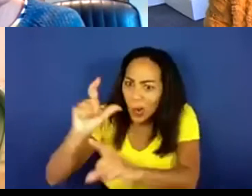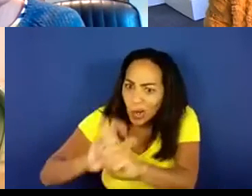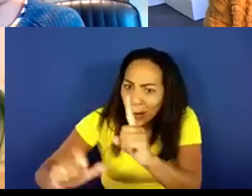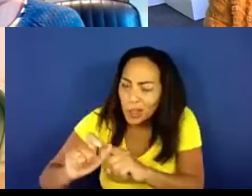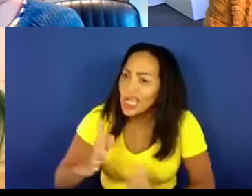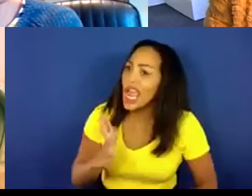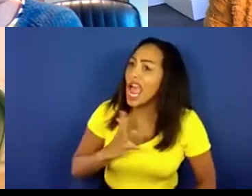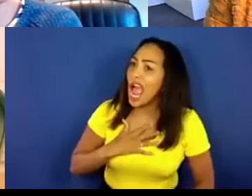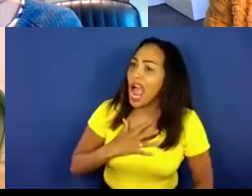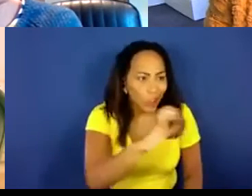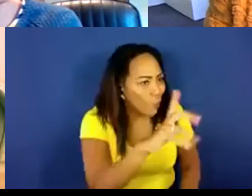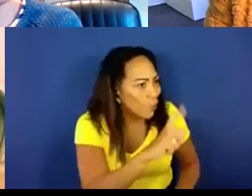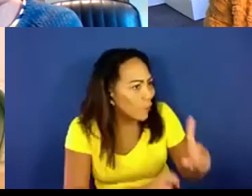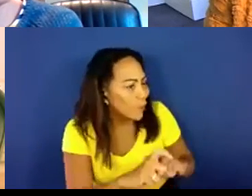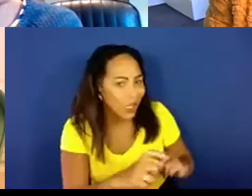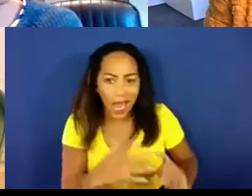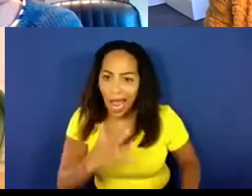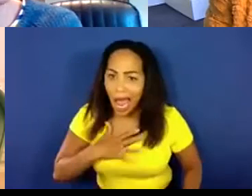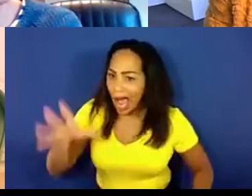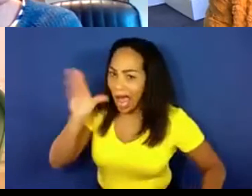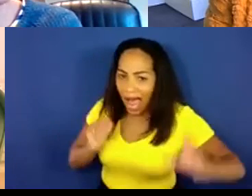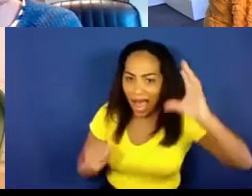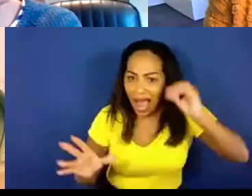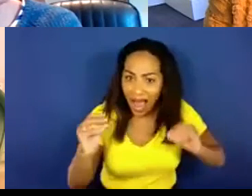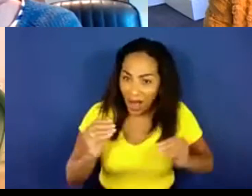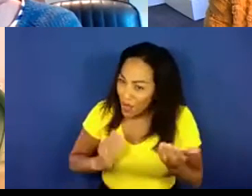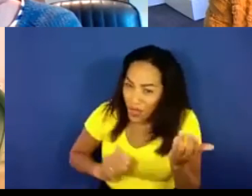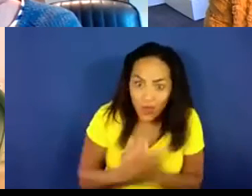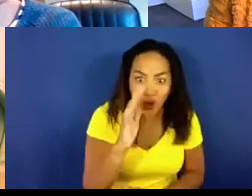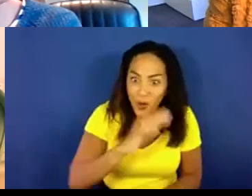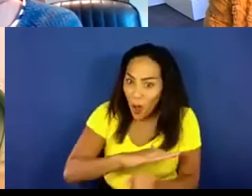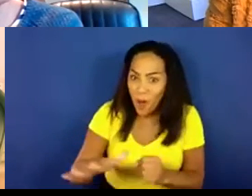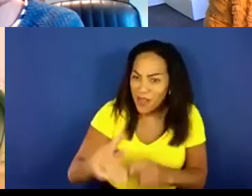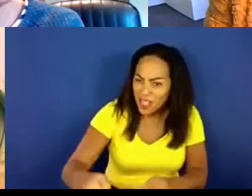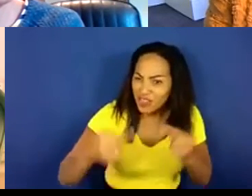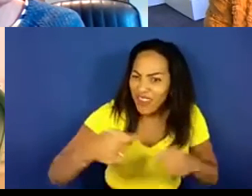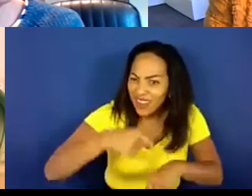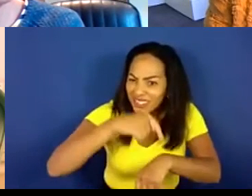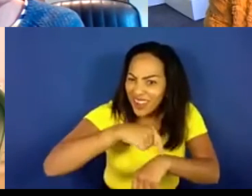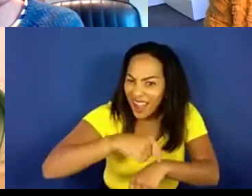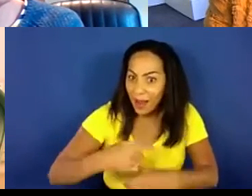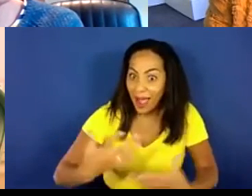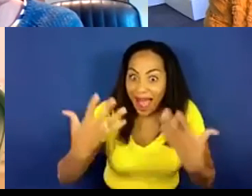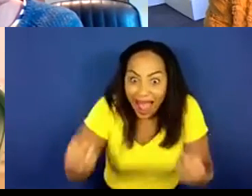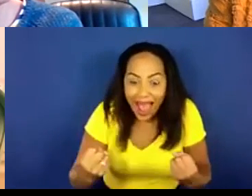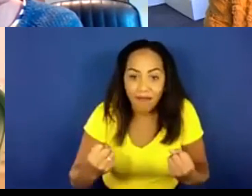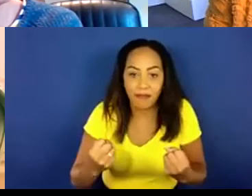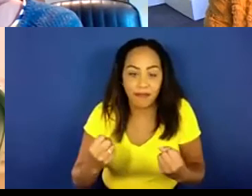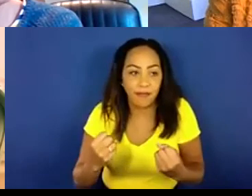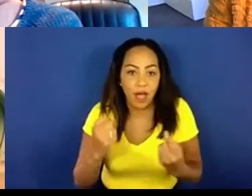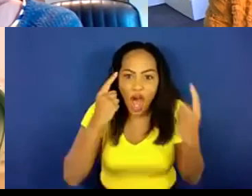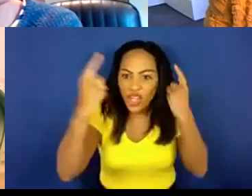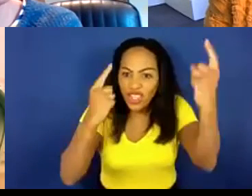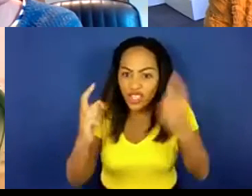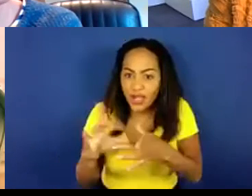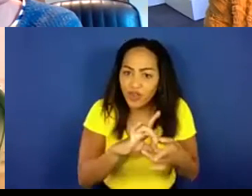especially through something as challenging as COVID, being able to have joint initiatives. The micro